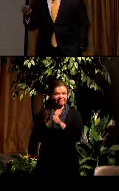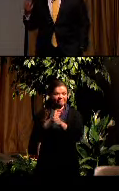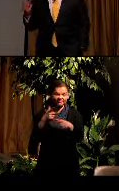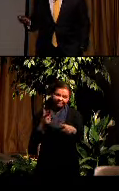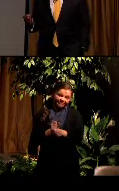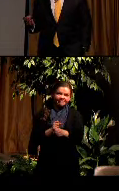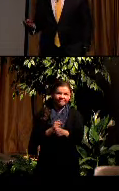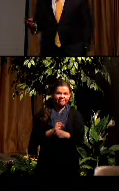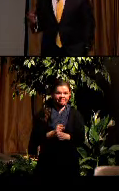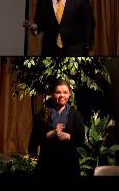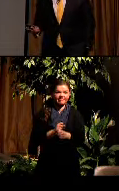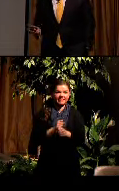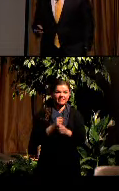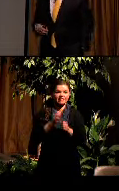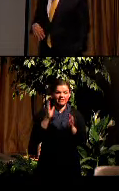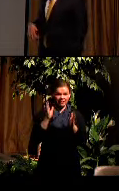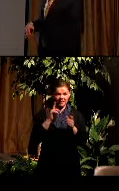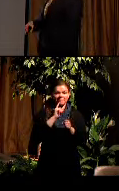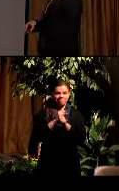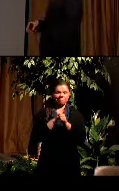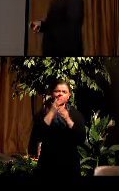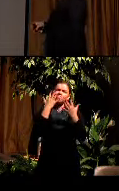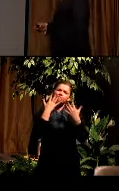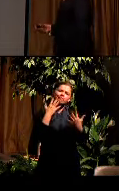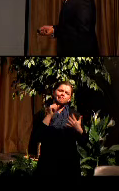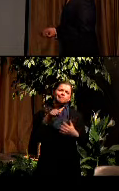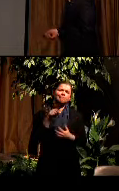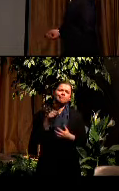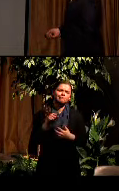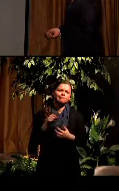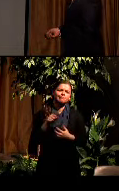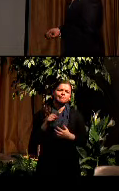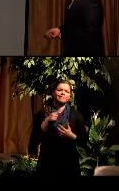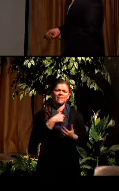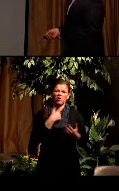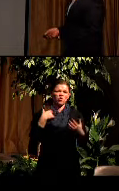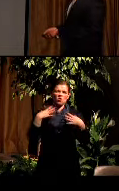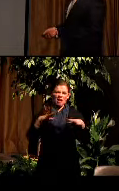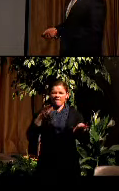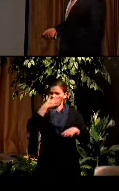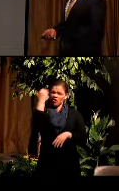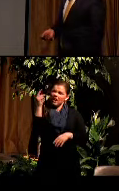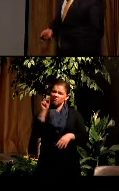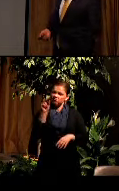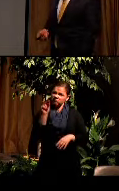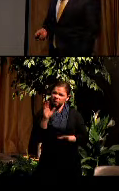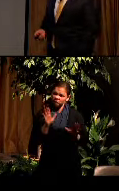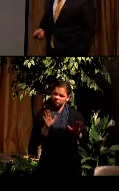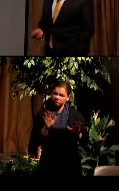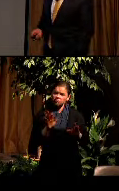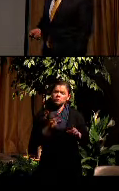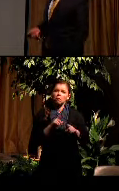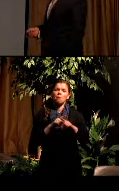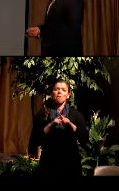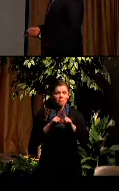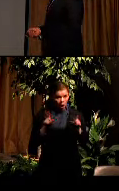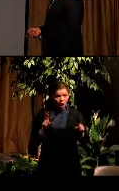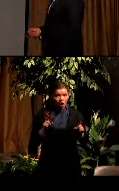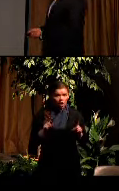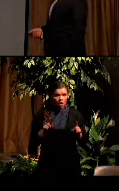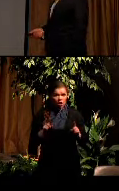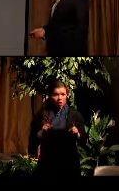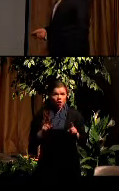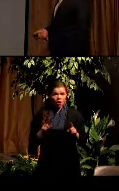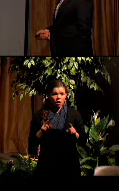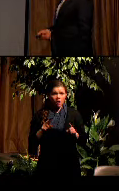in that we don't want to forget what happened with the passenger pigeon. It was thought to be the most abundant bird in the